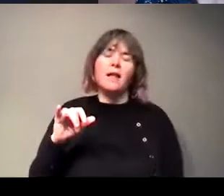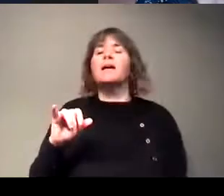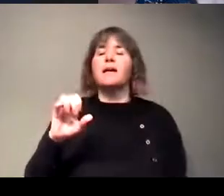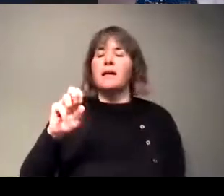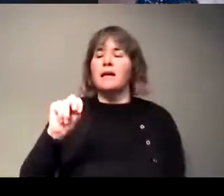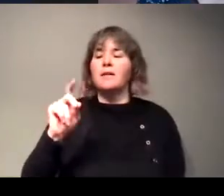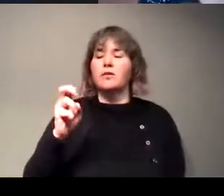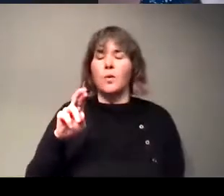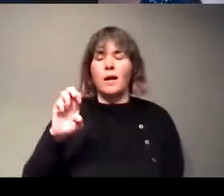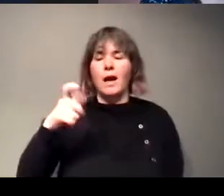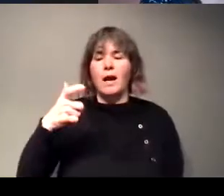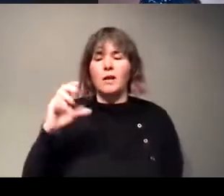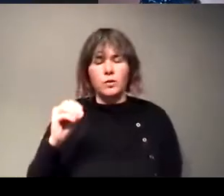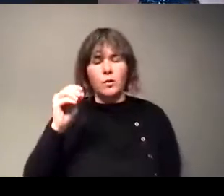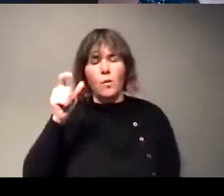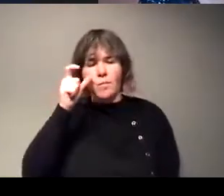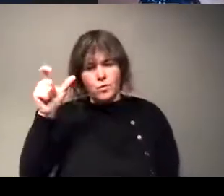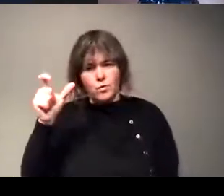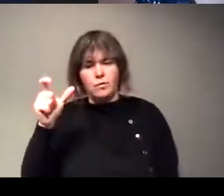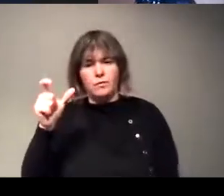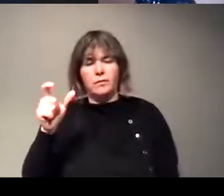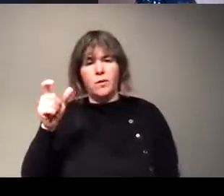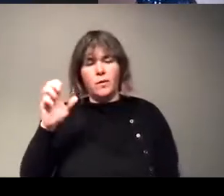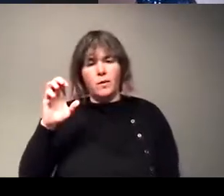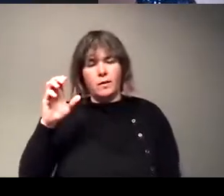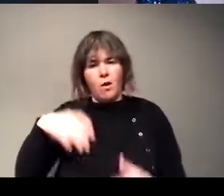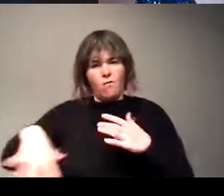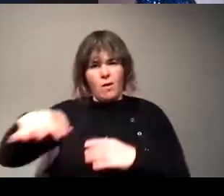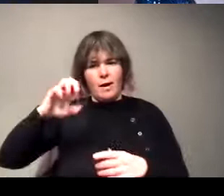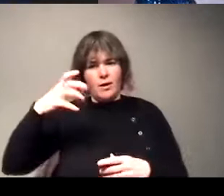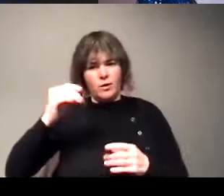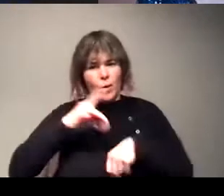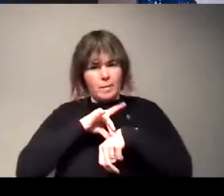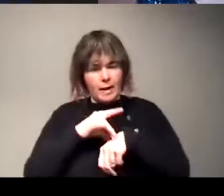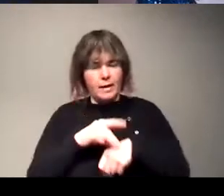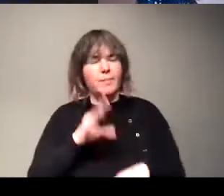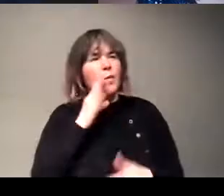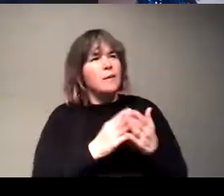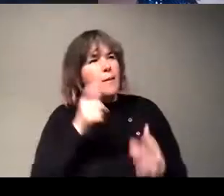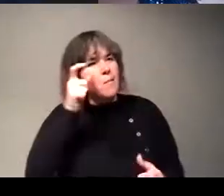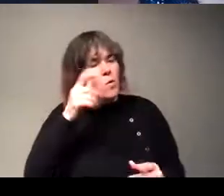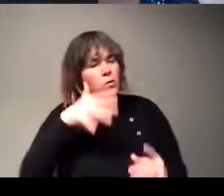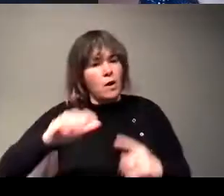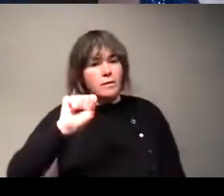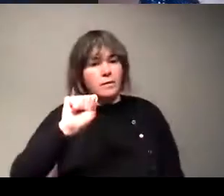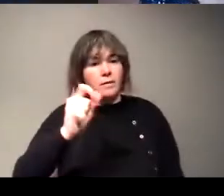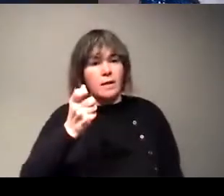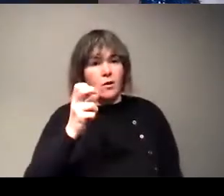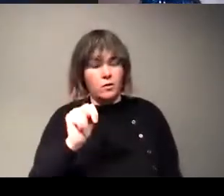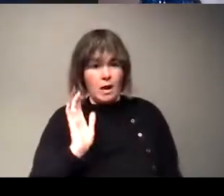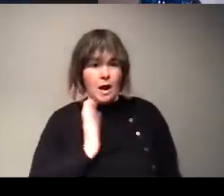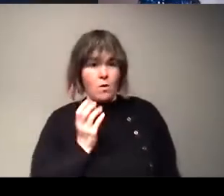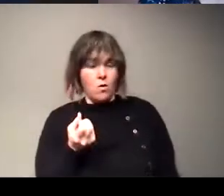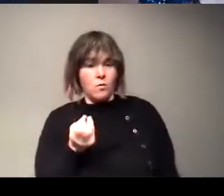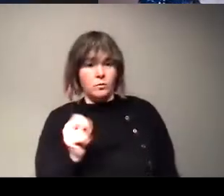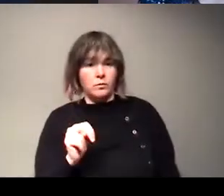so it's a moon around an exoplanet. But like we know, for example, that some of the moons around Saturn in our own solar system